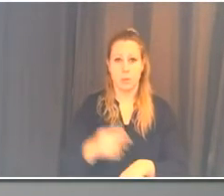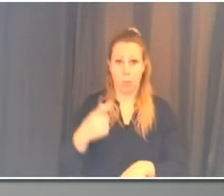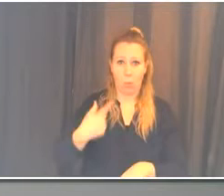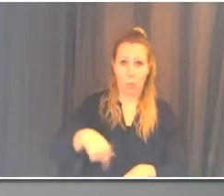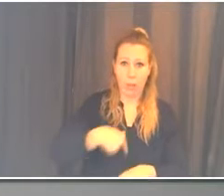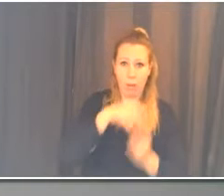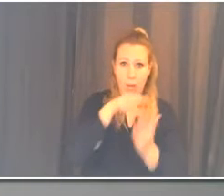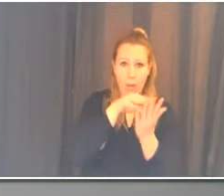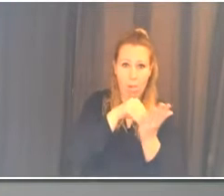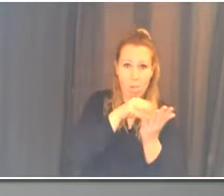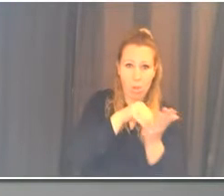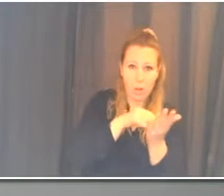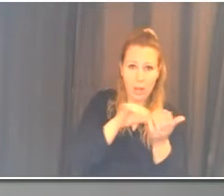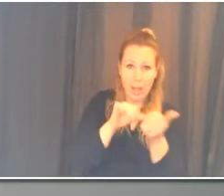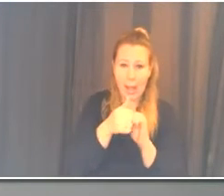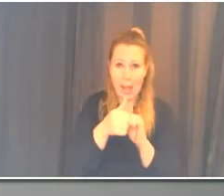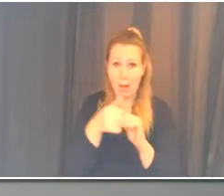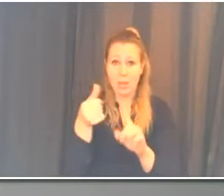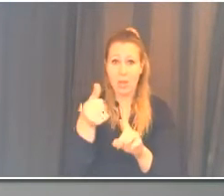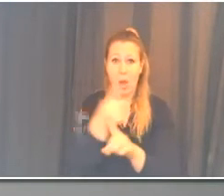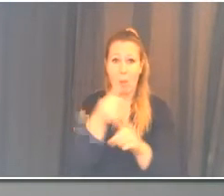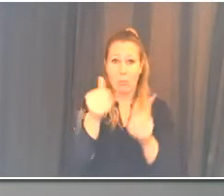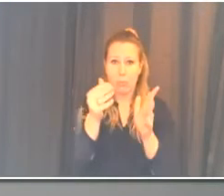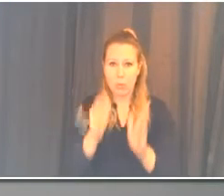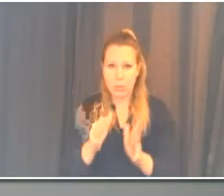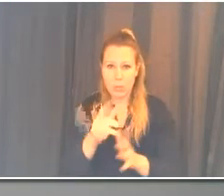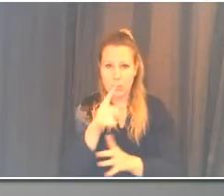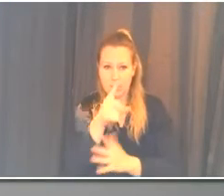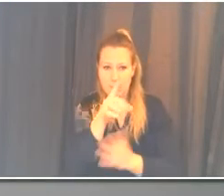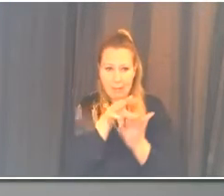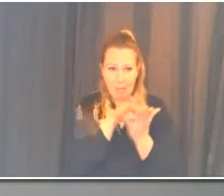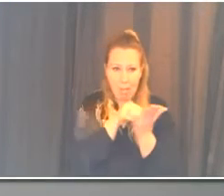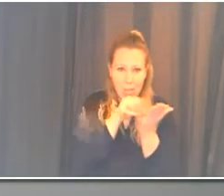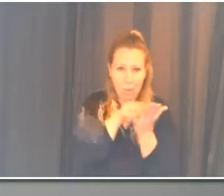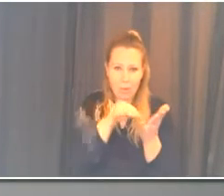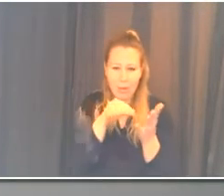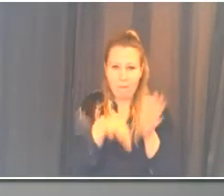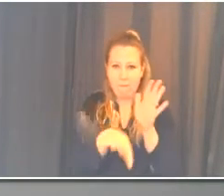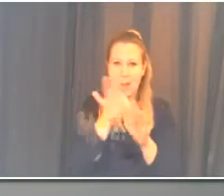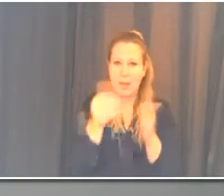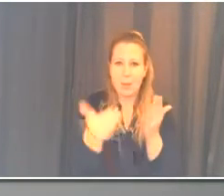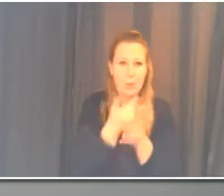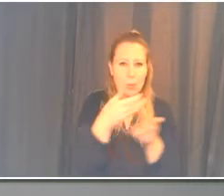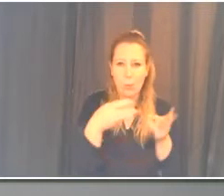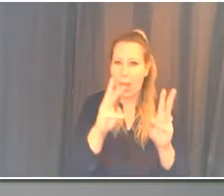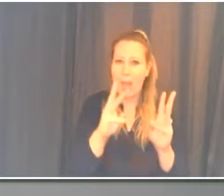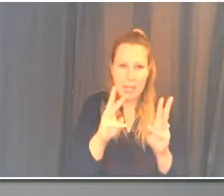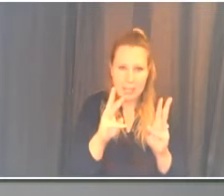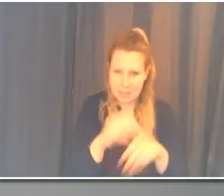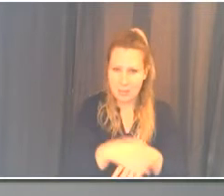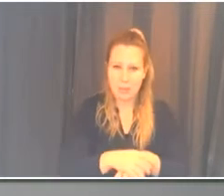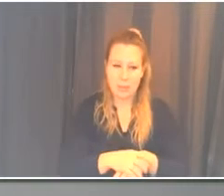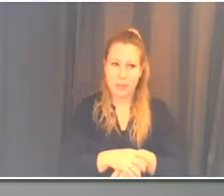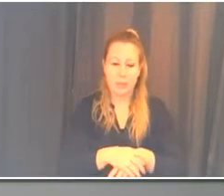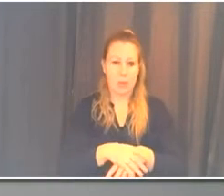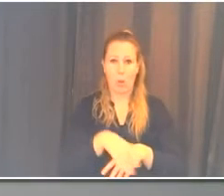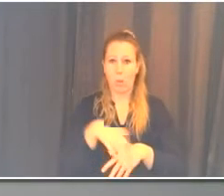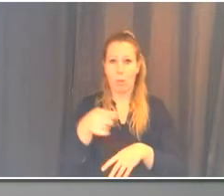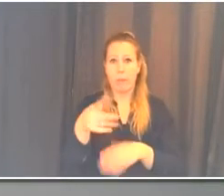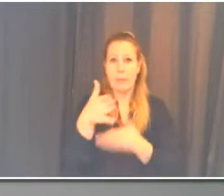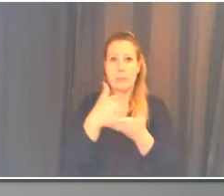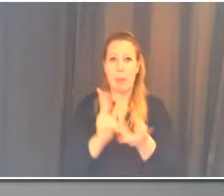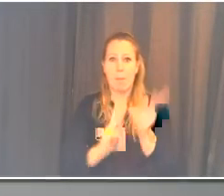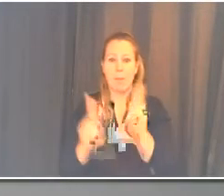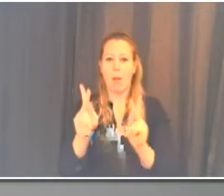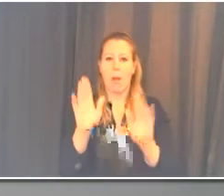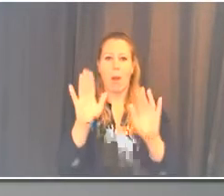the visiting parent but that's unacceptable and it's it's been very difficult because we are doing the best that we can and the courts again